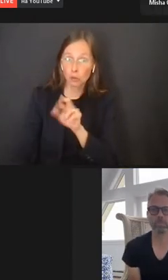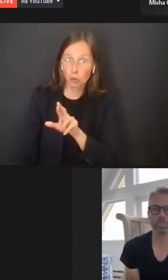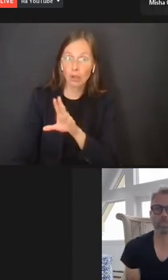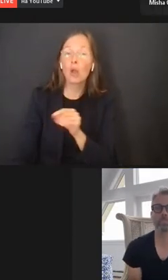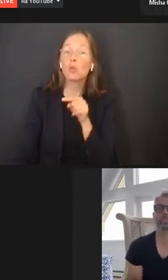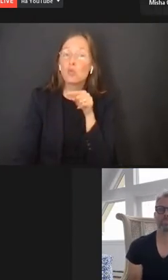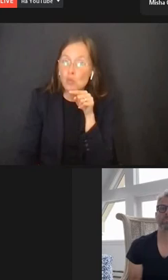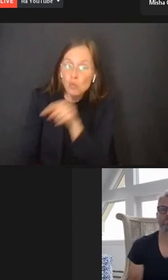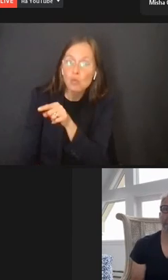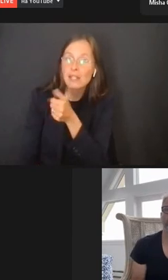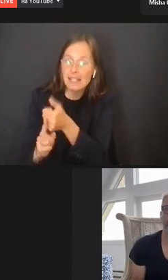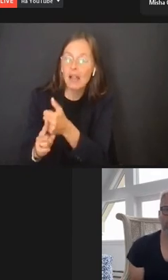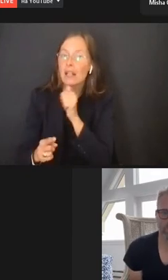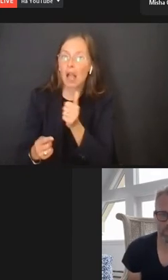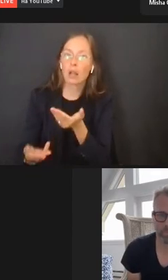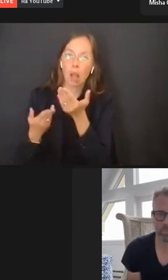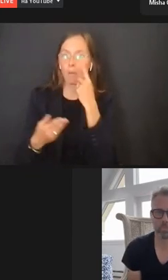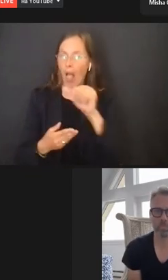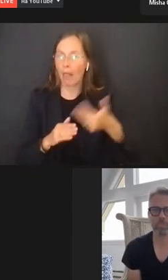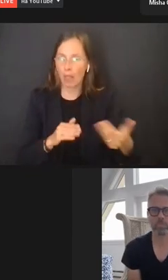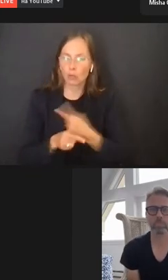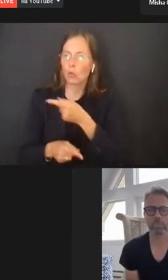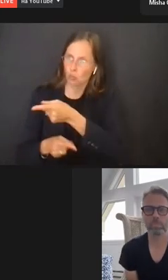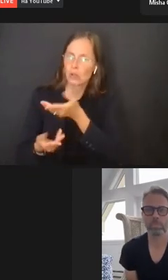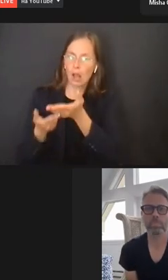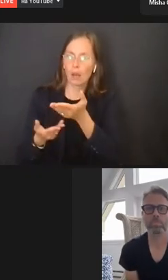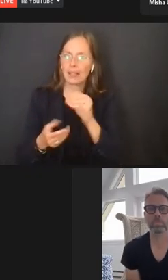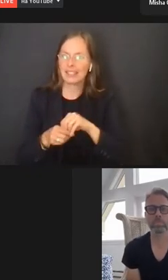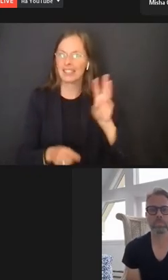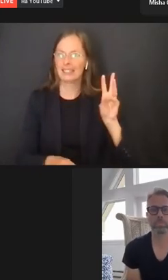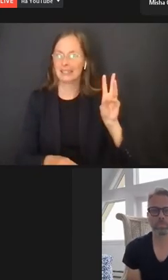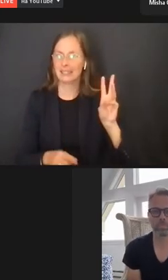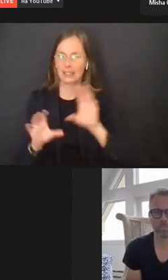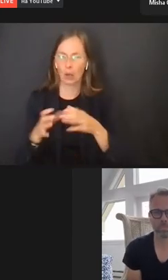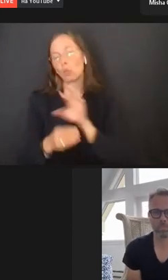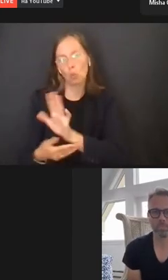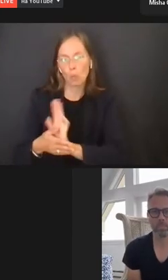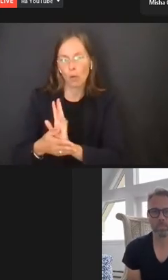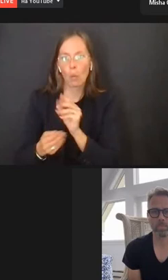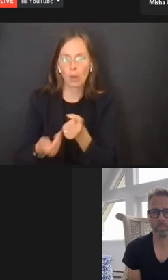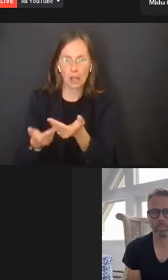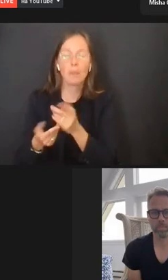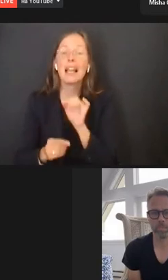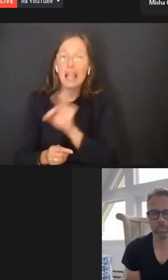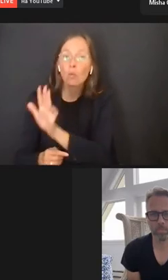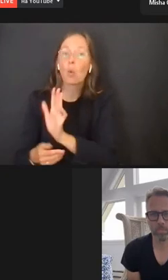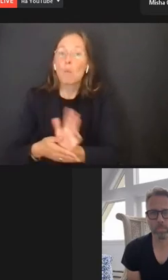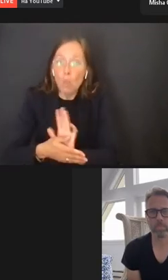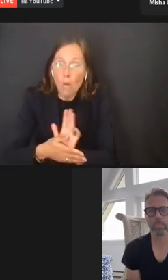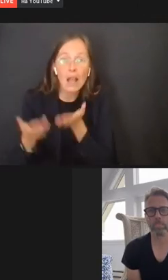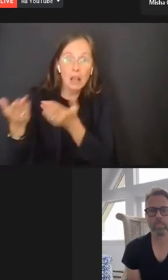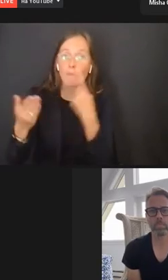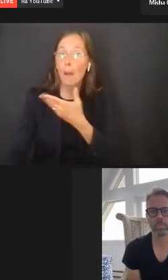were not nominated for the other things, because you were nominated for six categories, or your movie was. But if your movie had been nominated for best